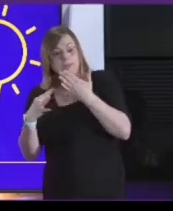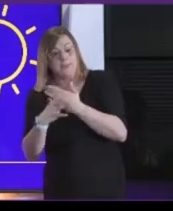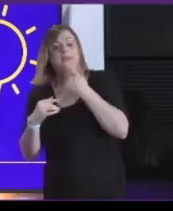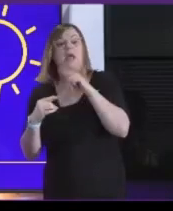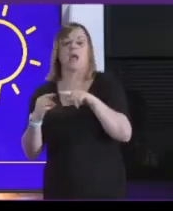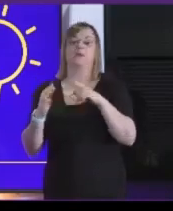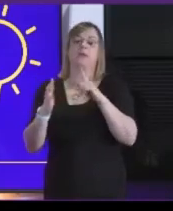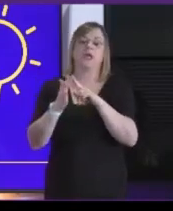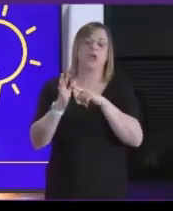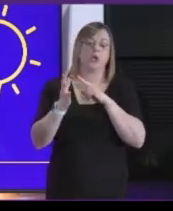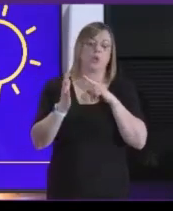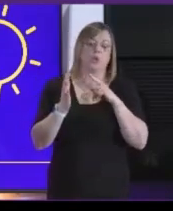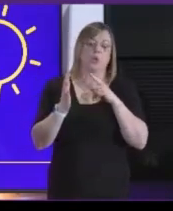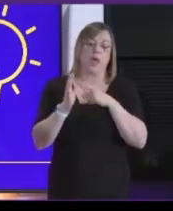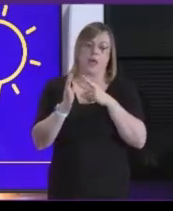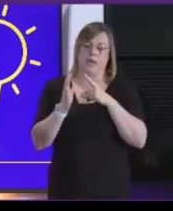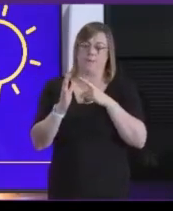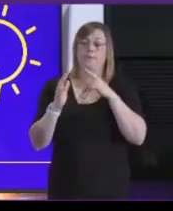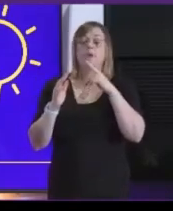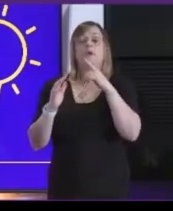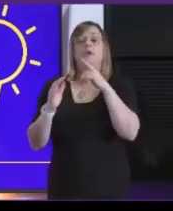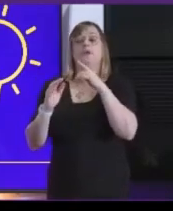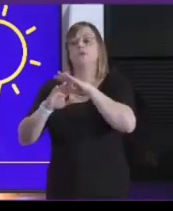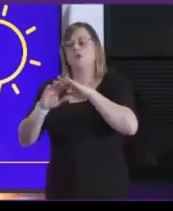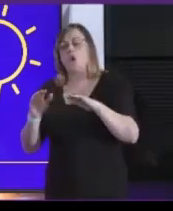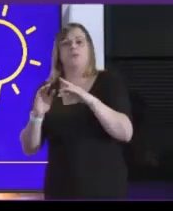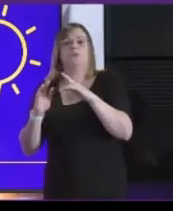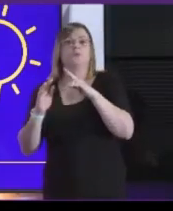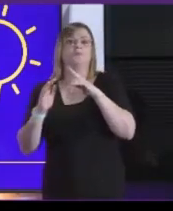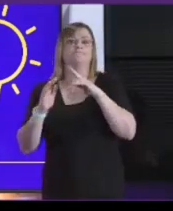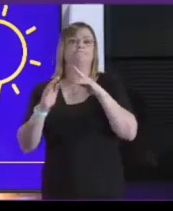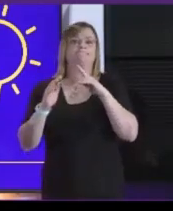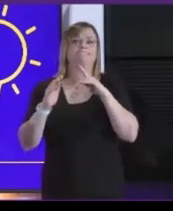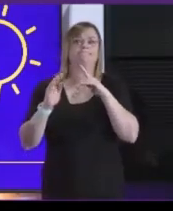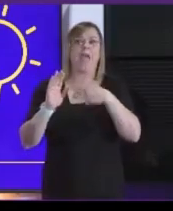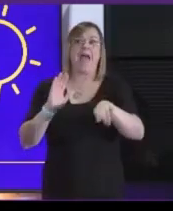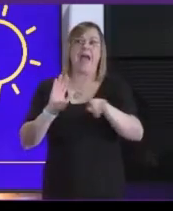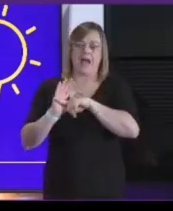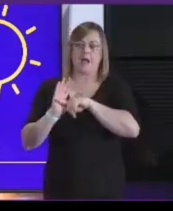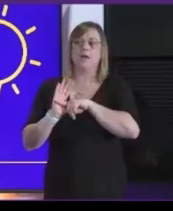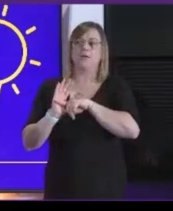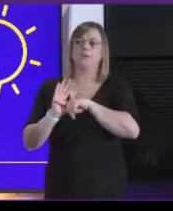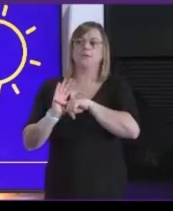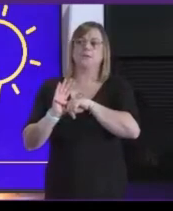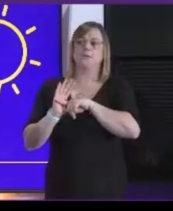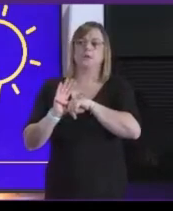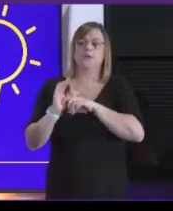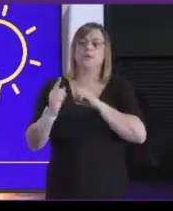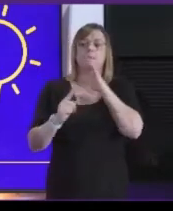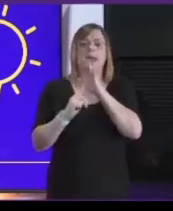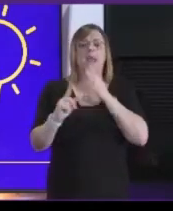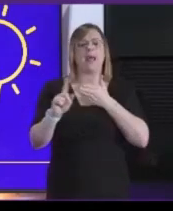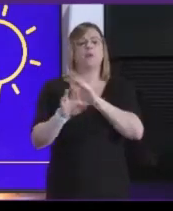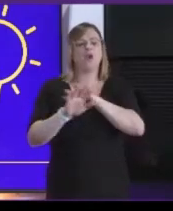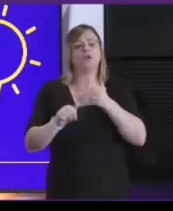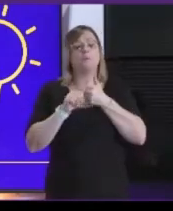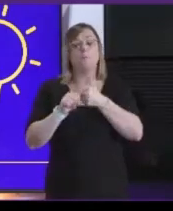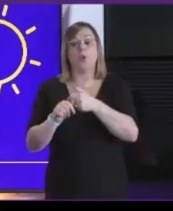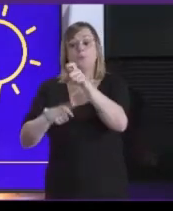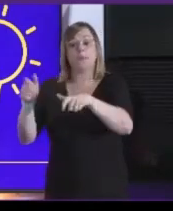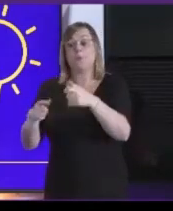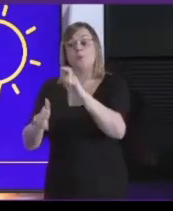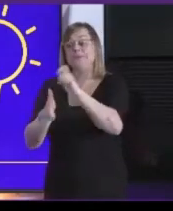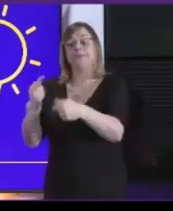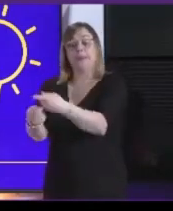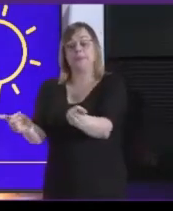Accessibility Act are not acts that were, the main aim is not to support people with disabilities,